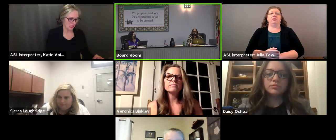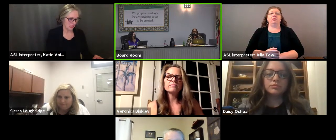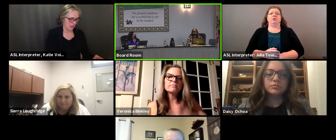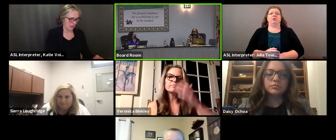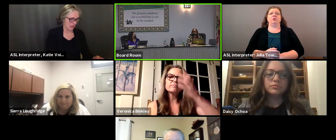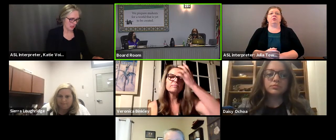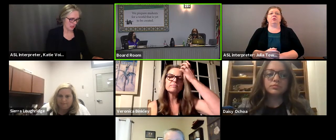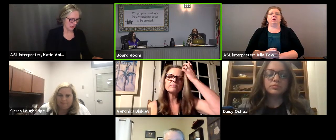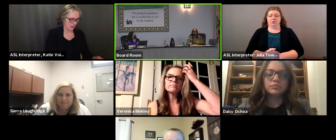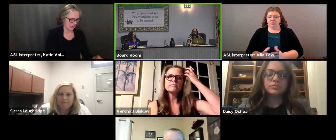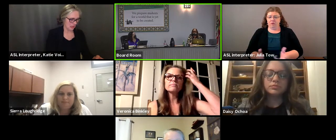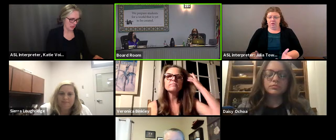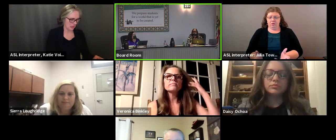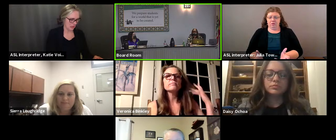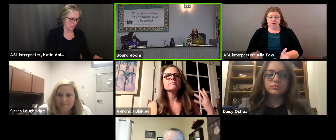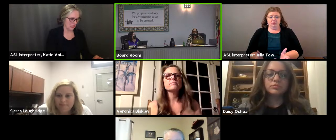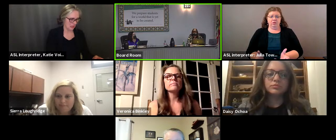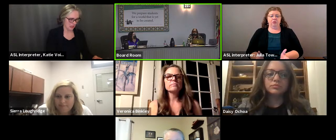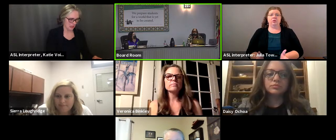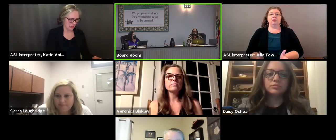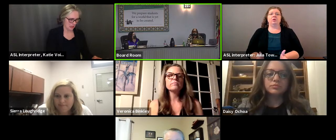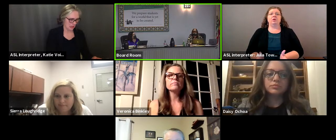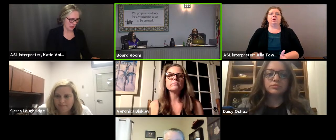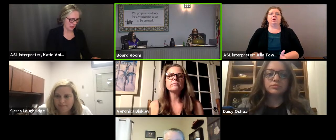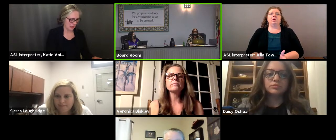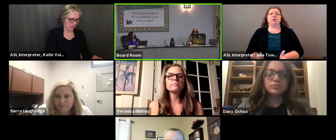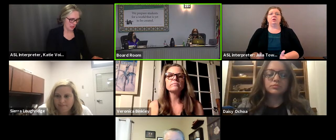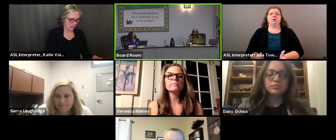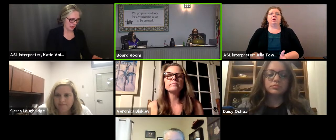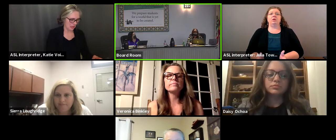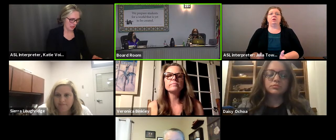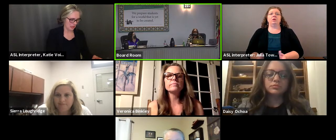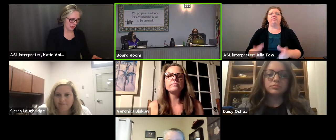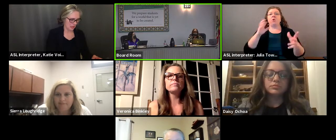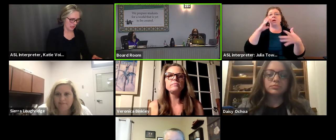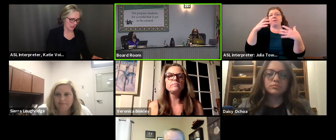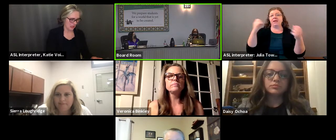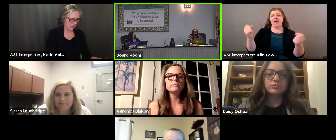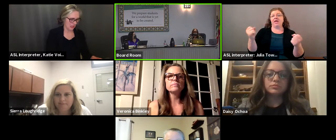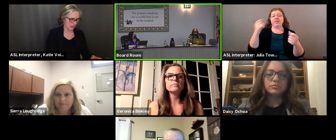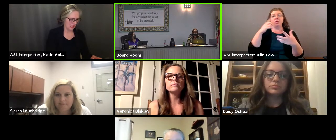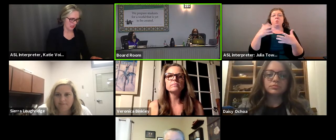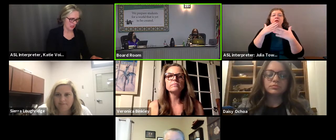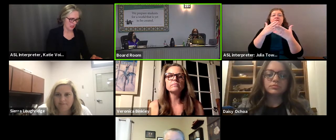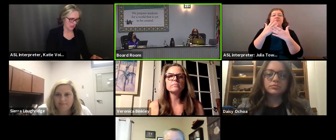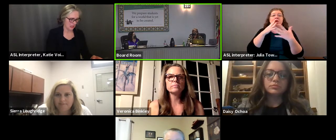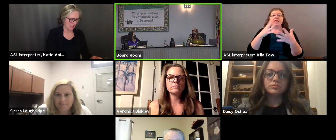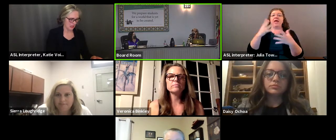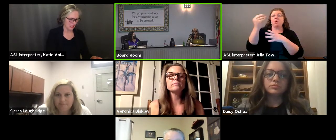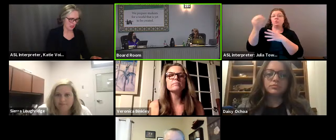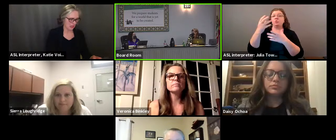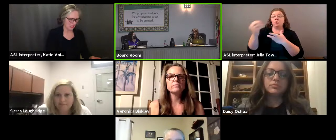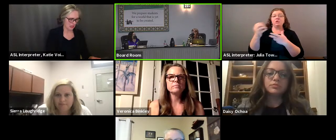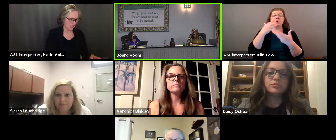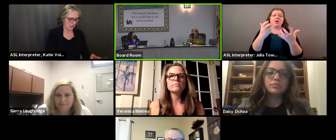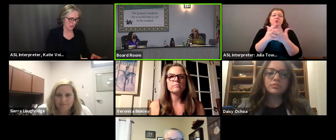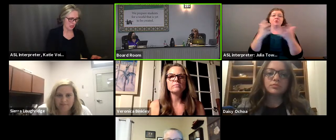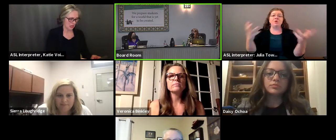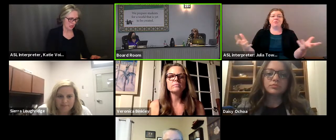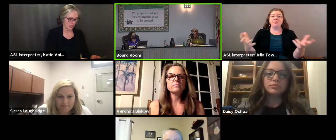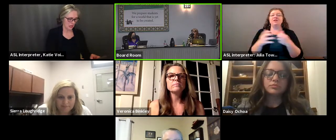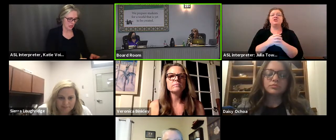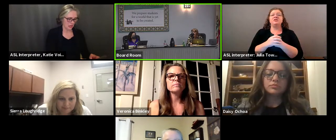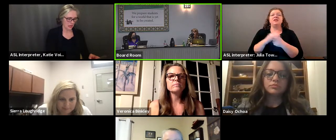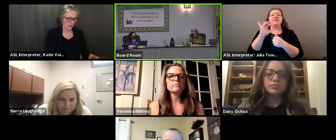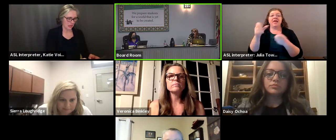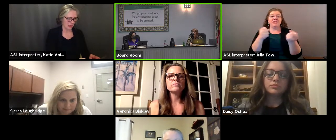much is needed in terms of mental health and wellness for the outdoors. So thank you so much. I am